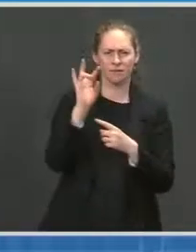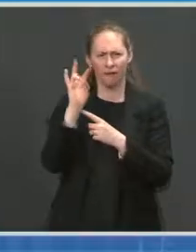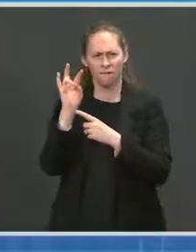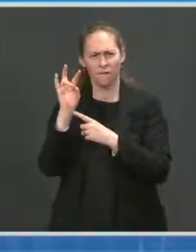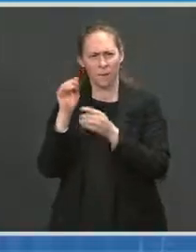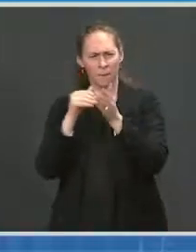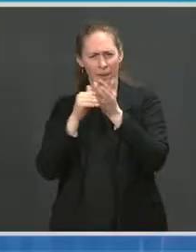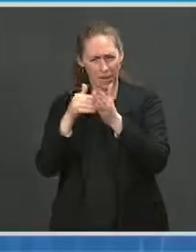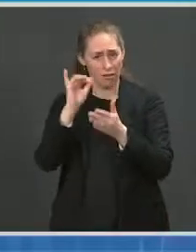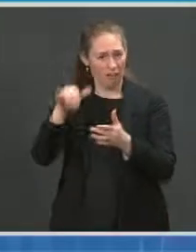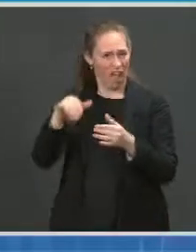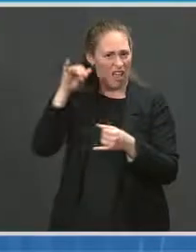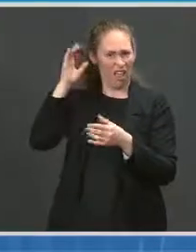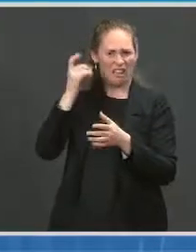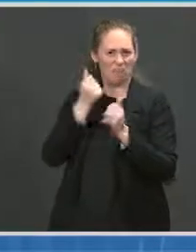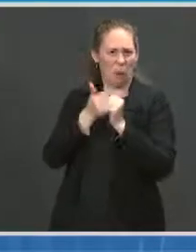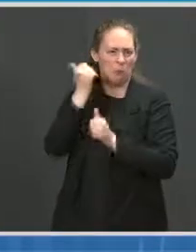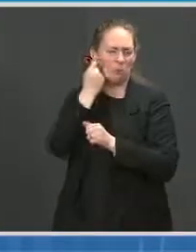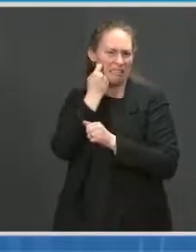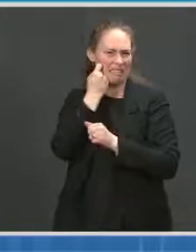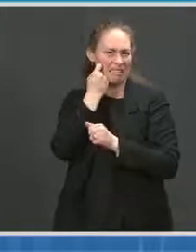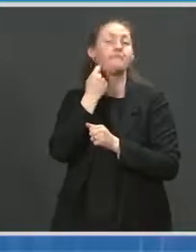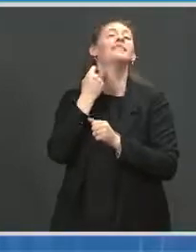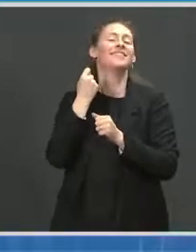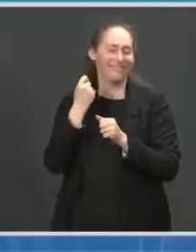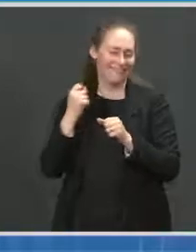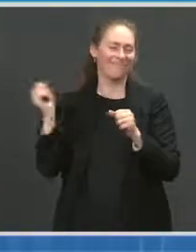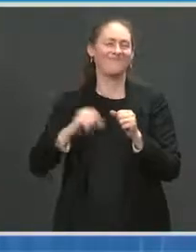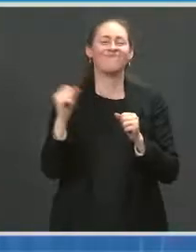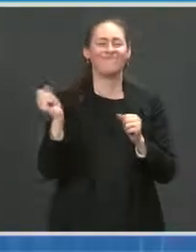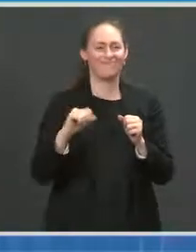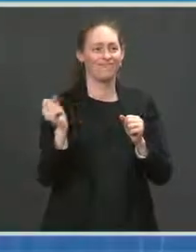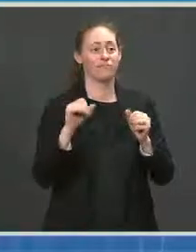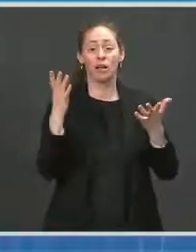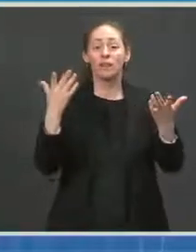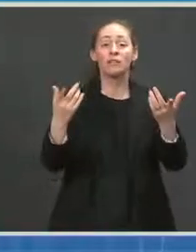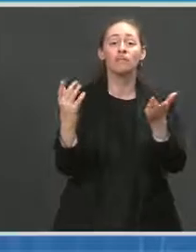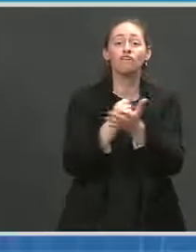Yes. Yes. Okay, great. Let's open it up for questions.